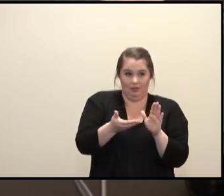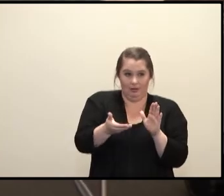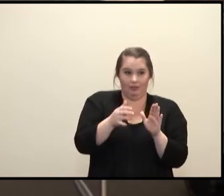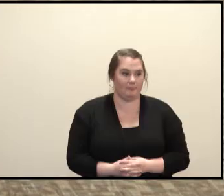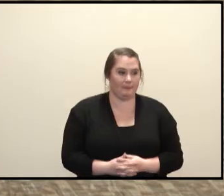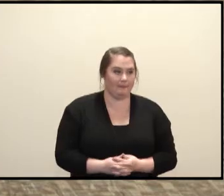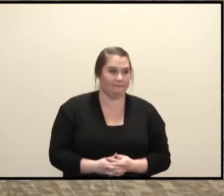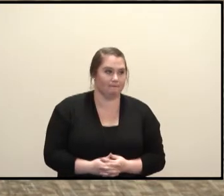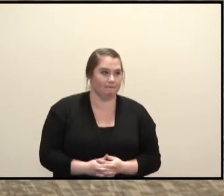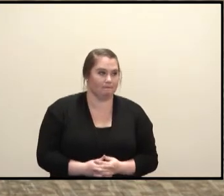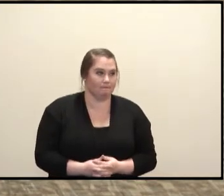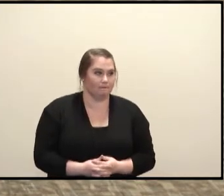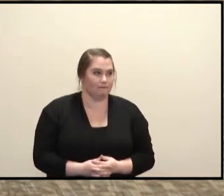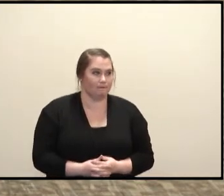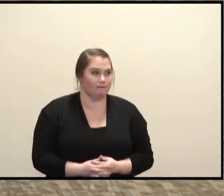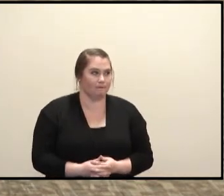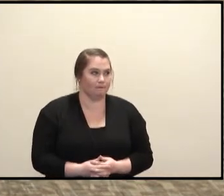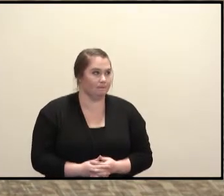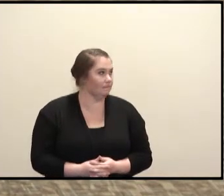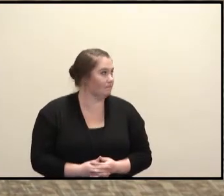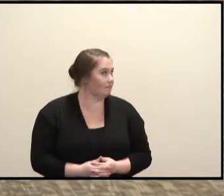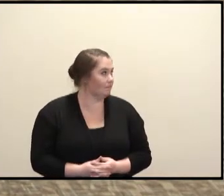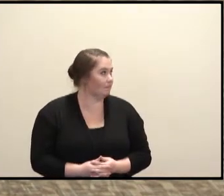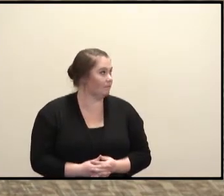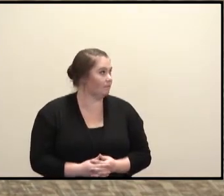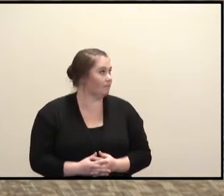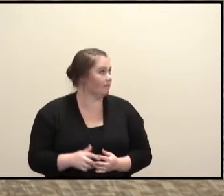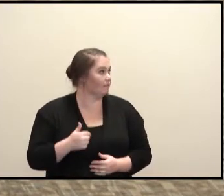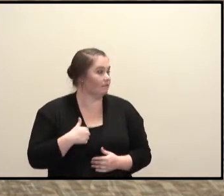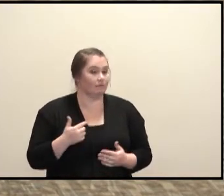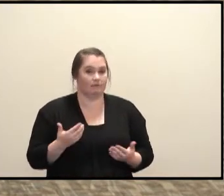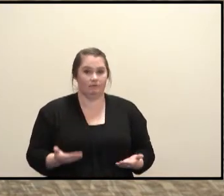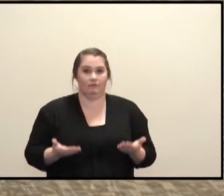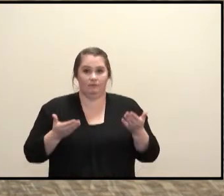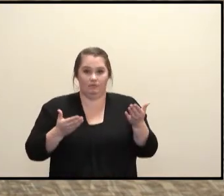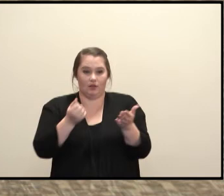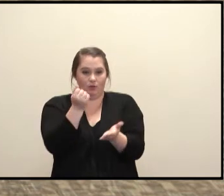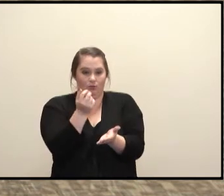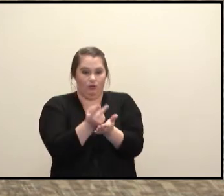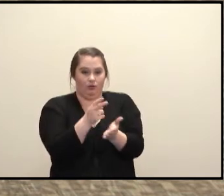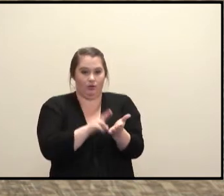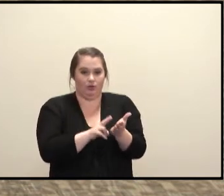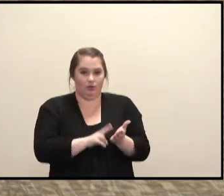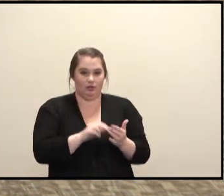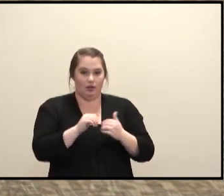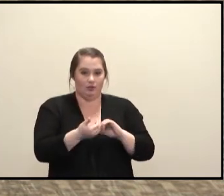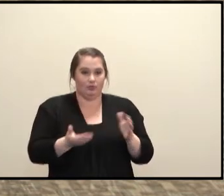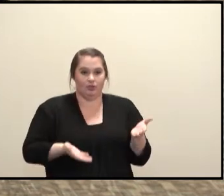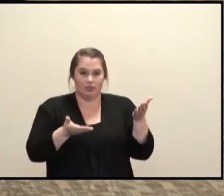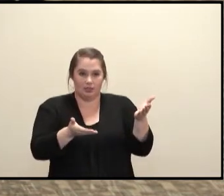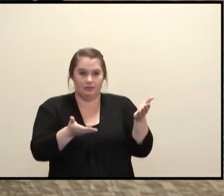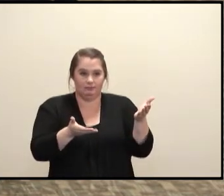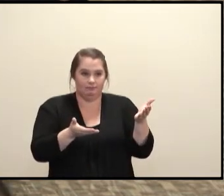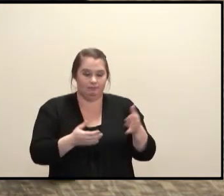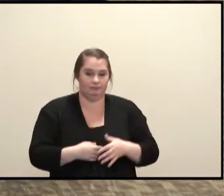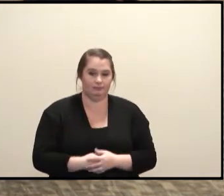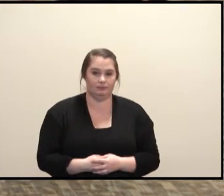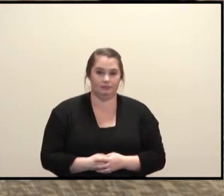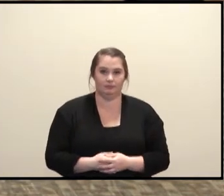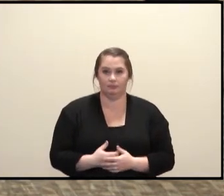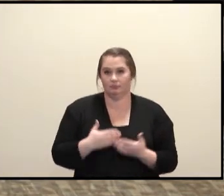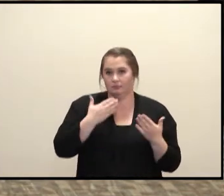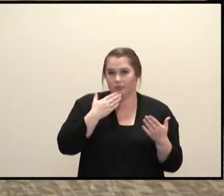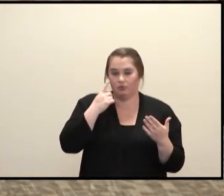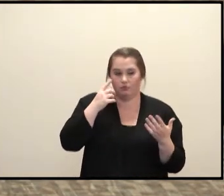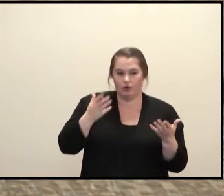vote on it. I'll make a motion to approve the contract as presented. Okay, we have a